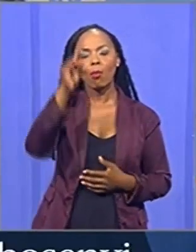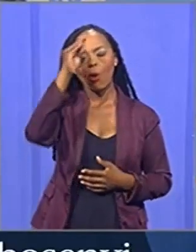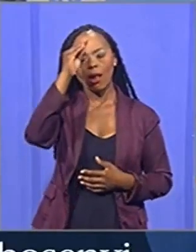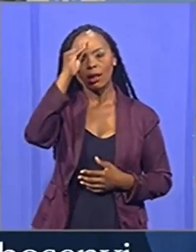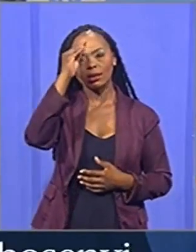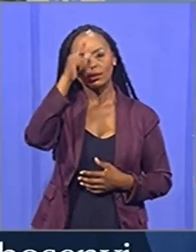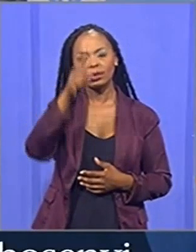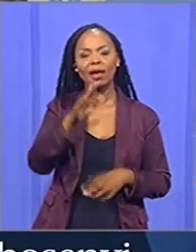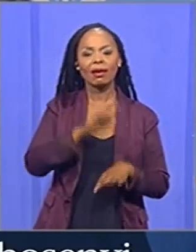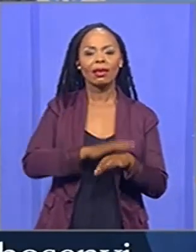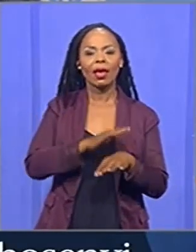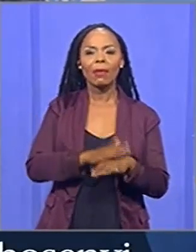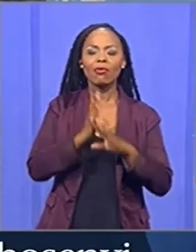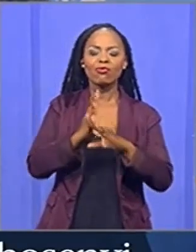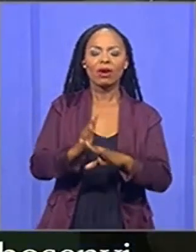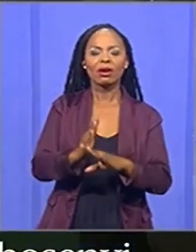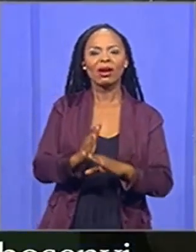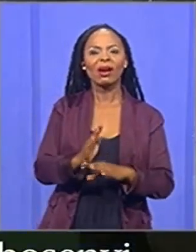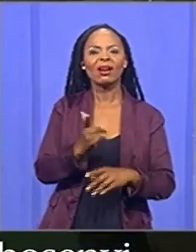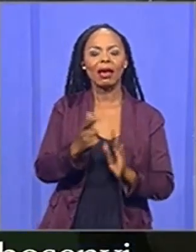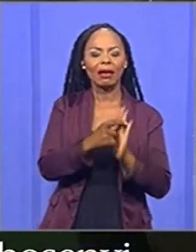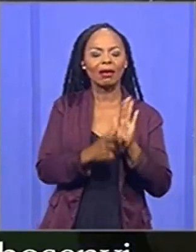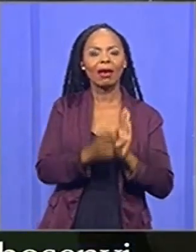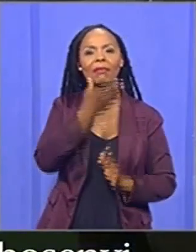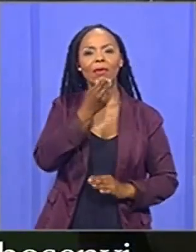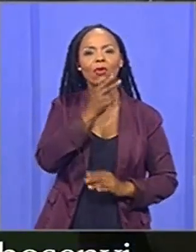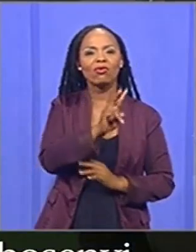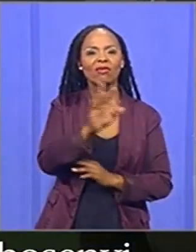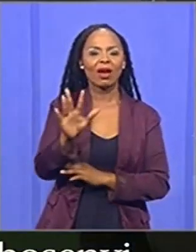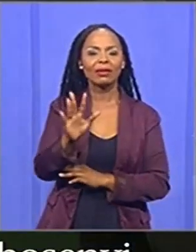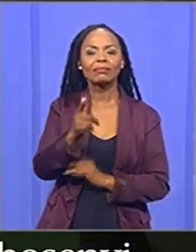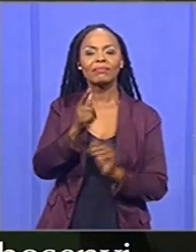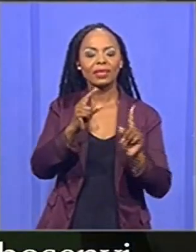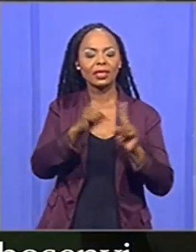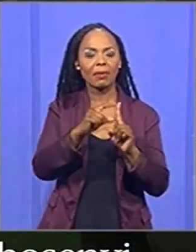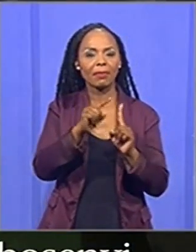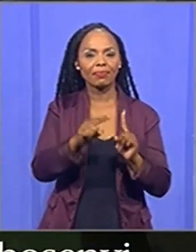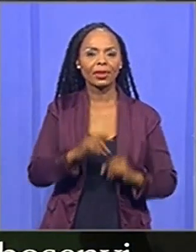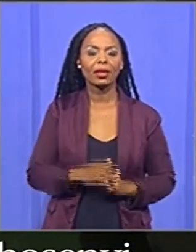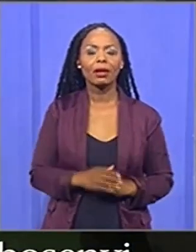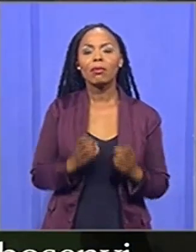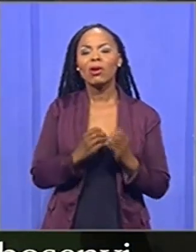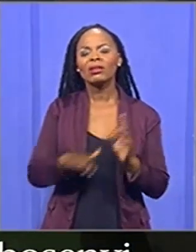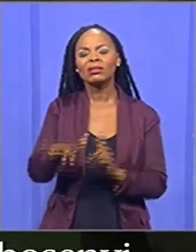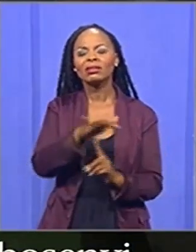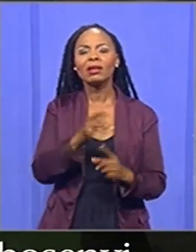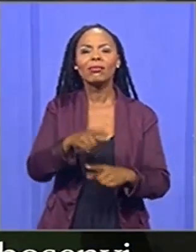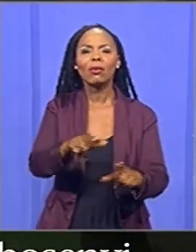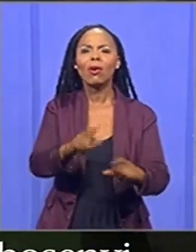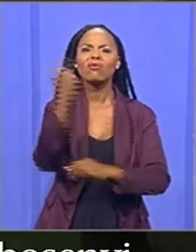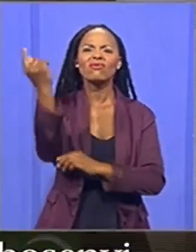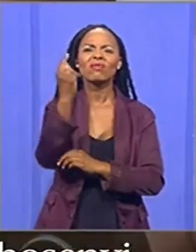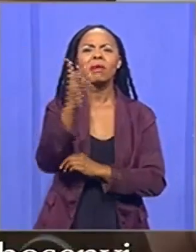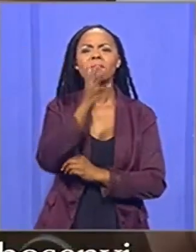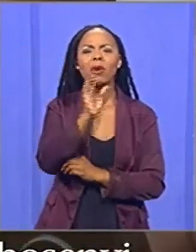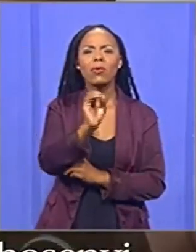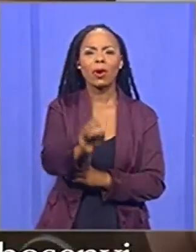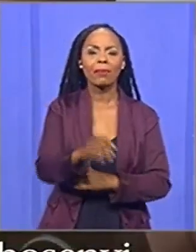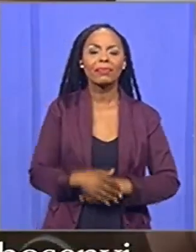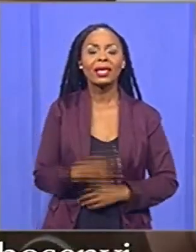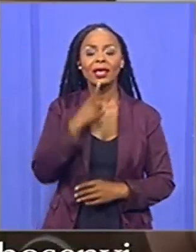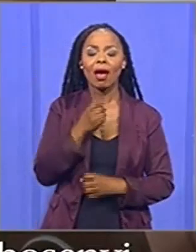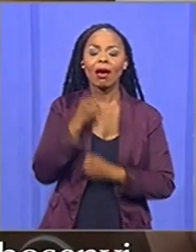a morena se se dirilwe motseng wa Thušang ka Rotwane wo o farafarolwego ke dipolase. Mathale o re lesolo le le nepile go